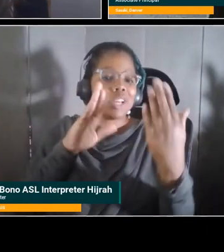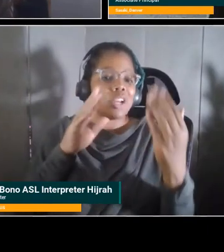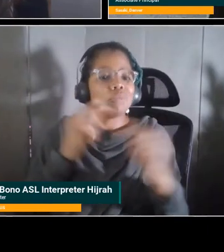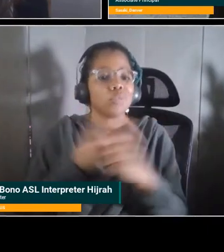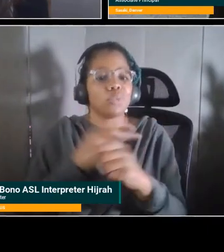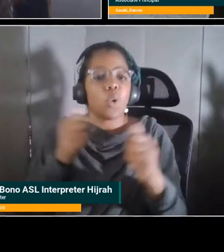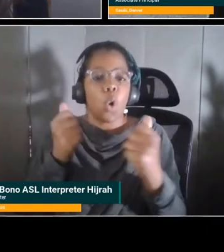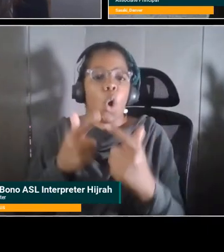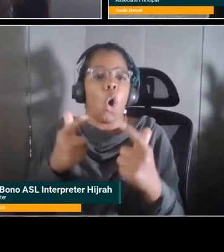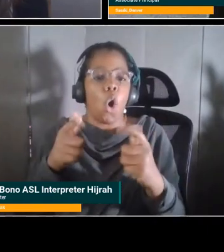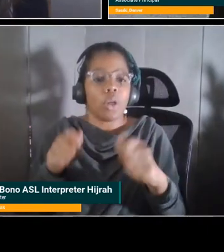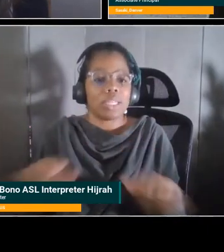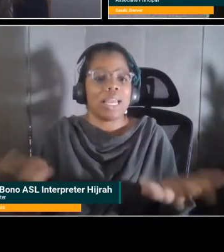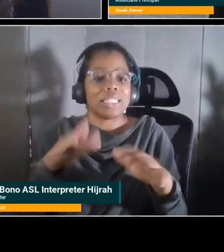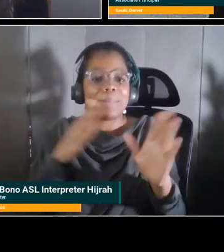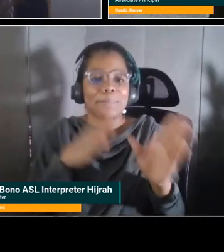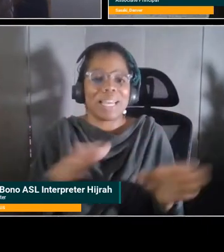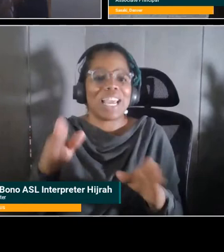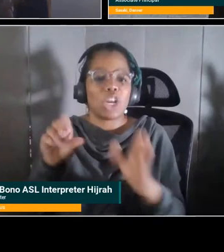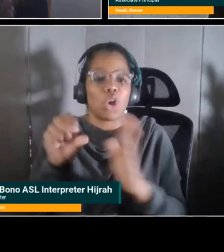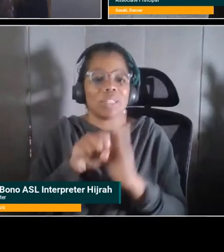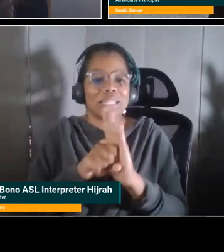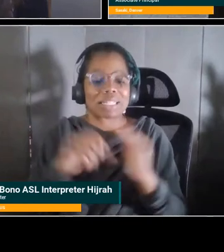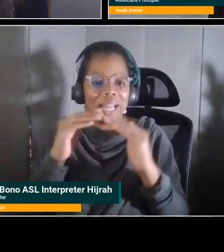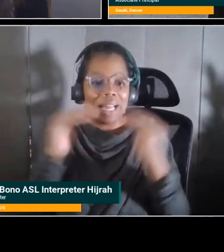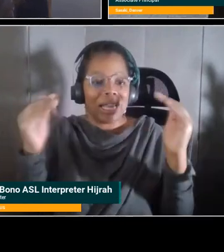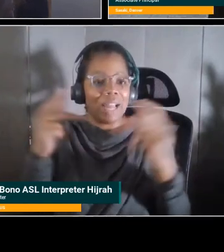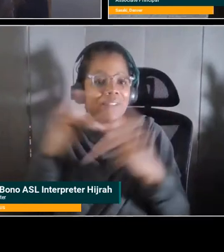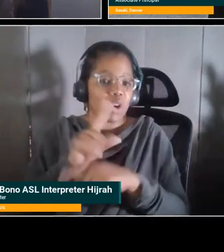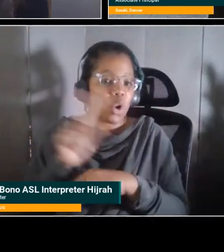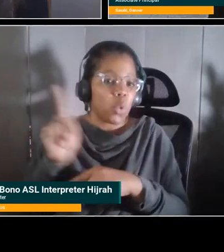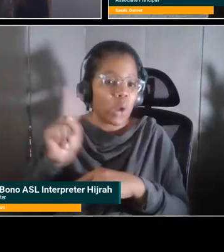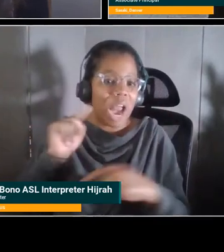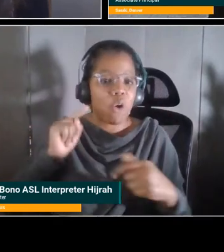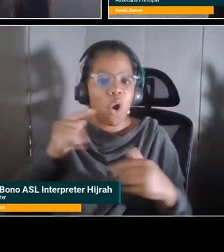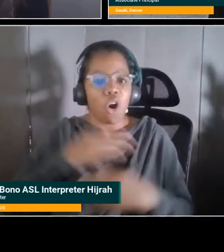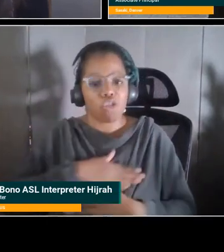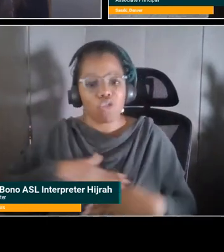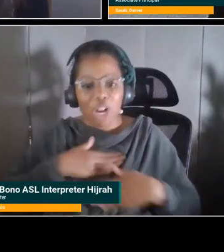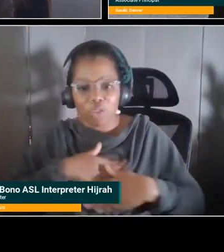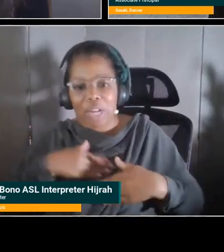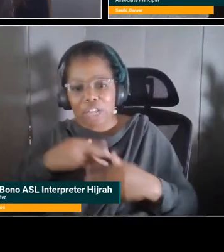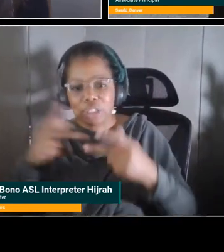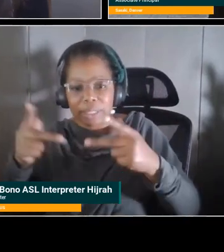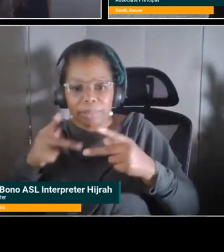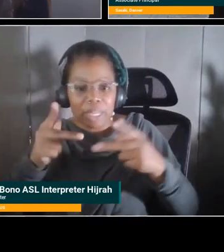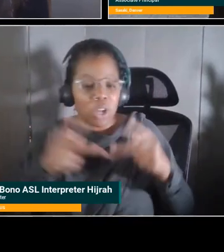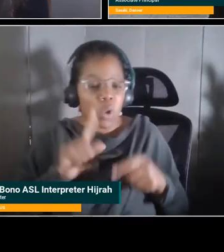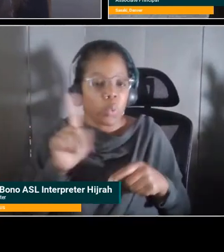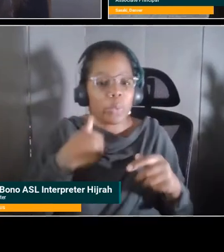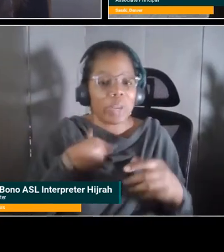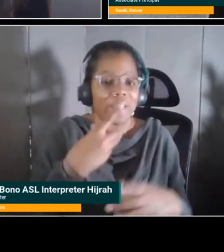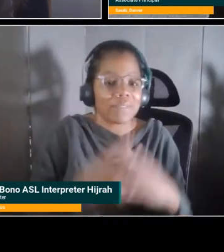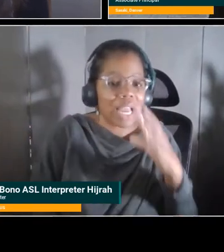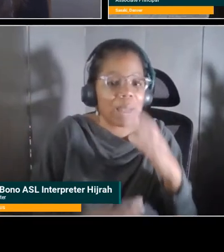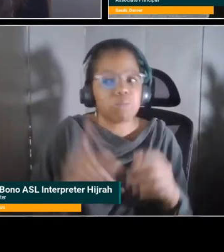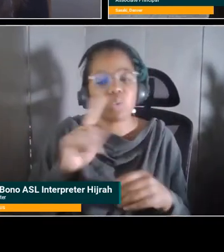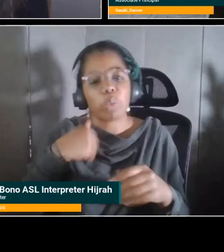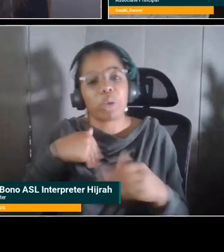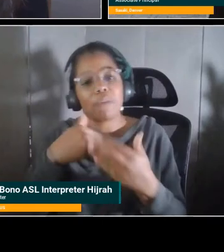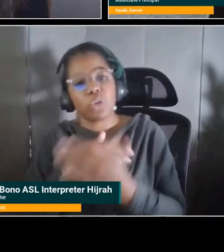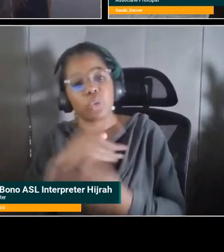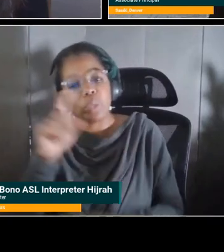at a statewide level and really understanding where all the recreation assets are and where we have gaps and where we have new needs. So you're